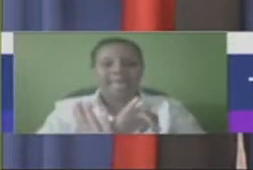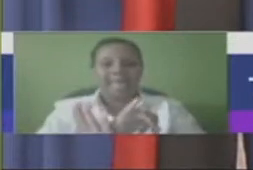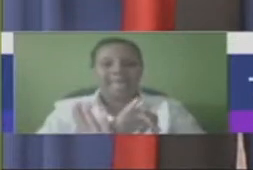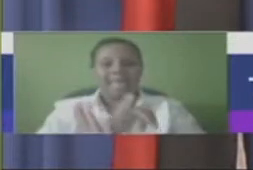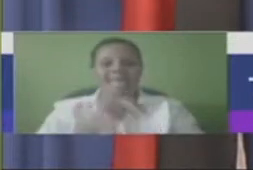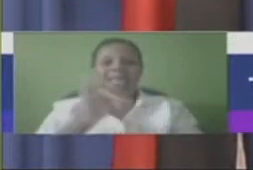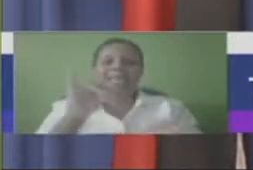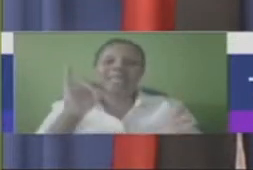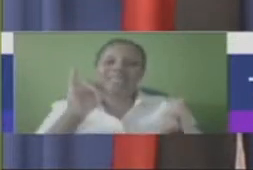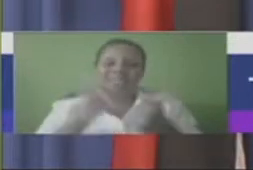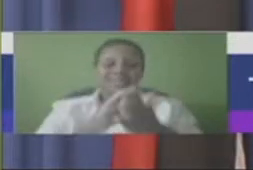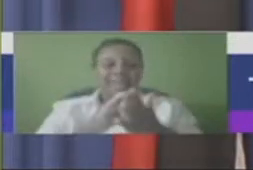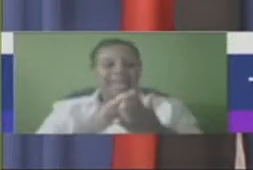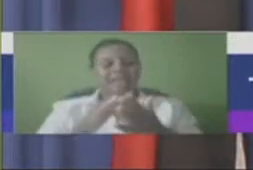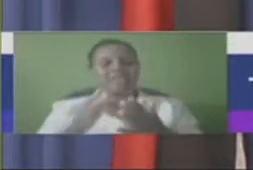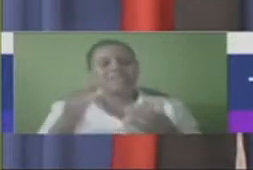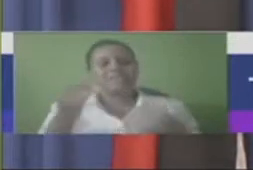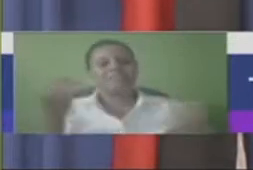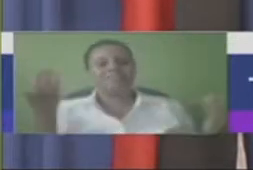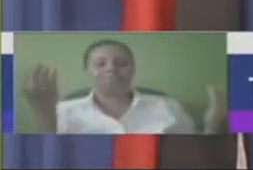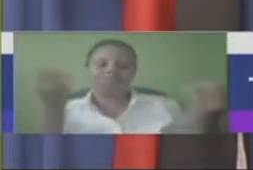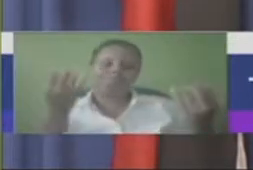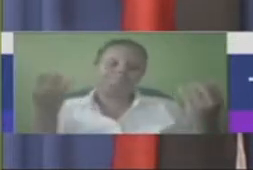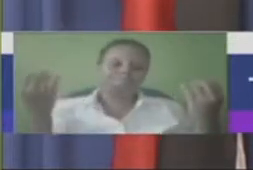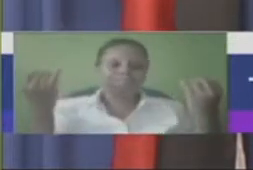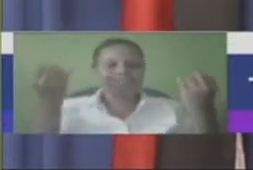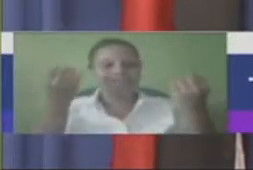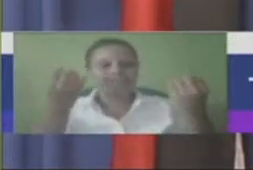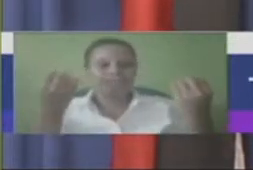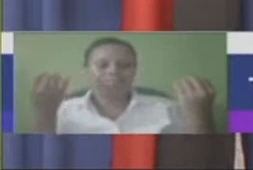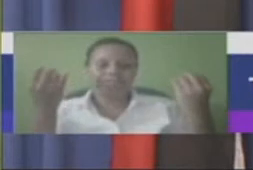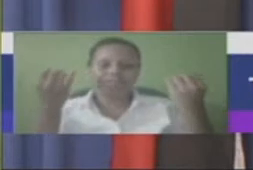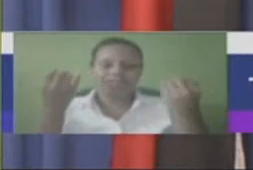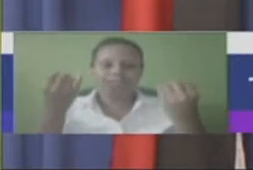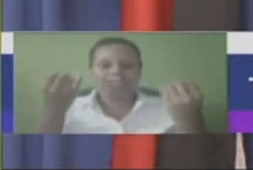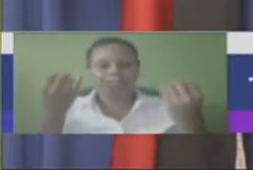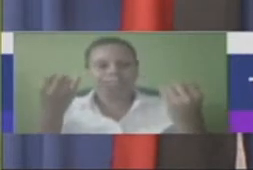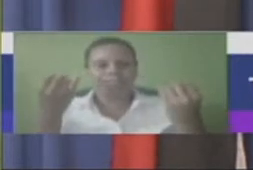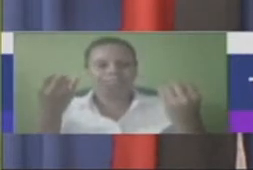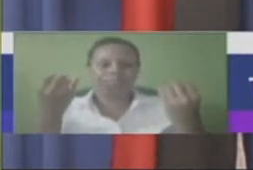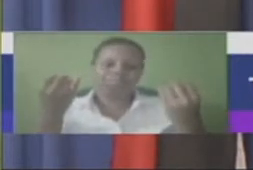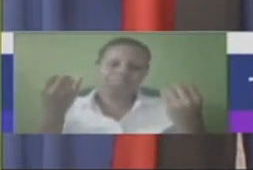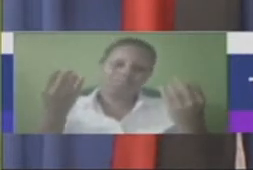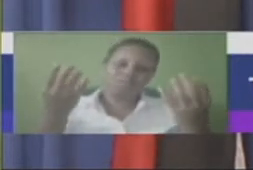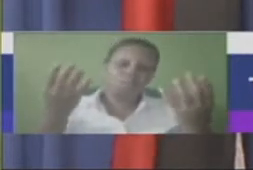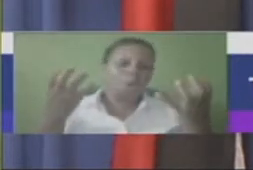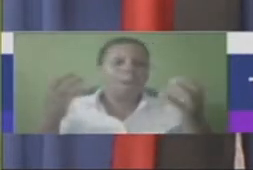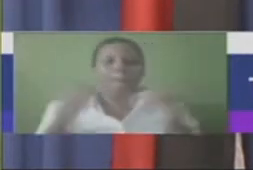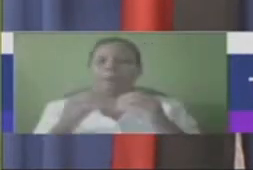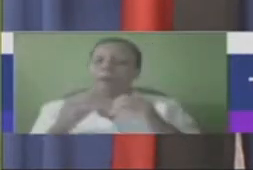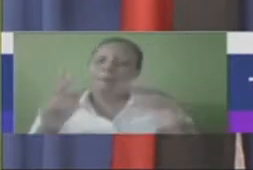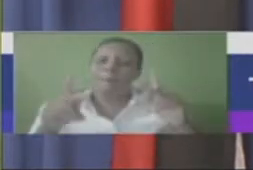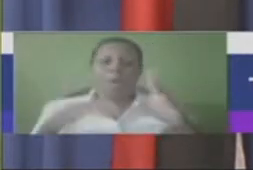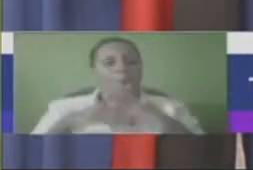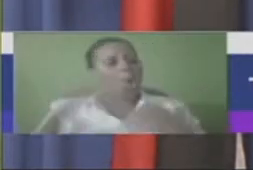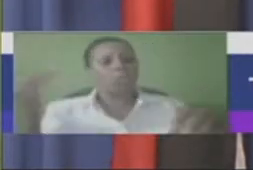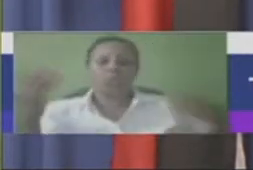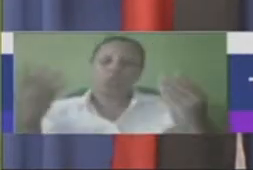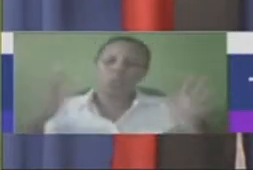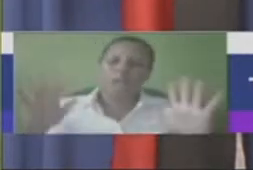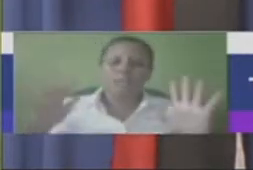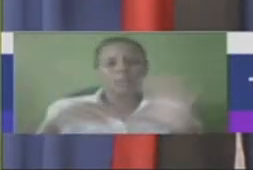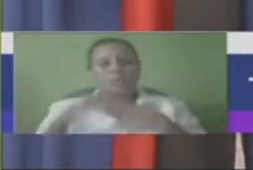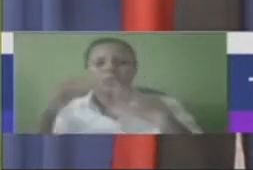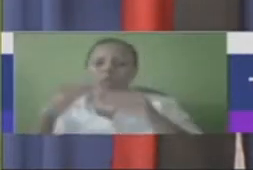why we did not allow more people from the economic sides to come out, to allow